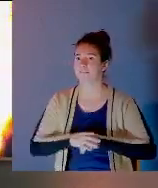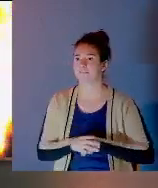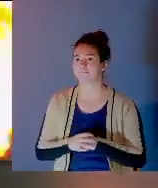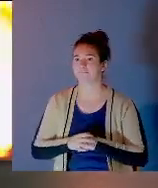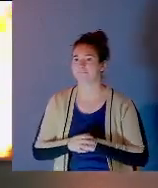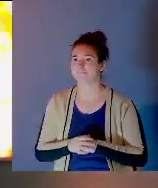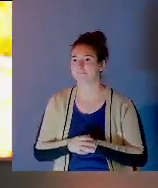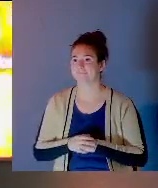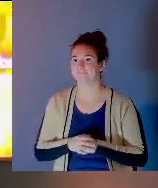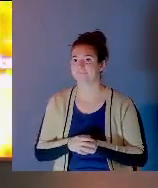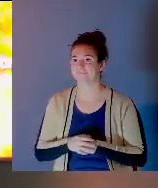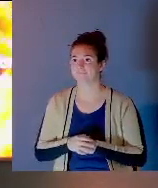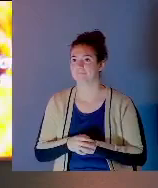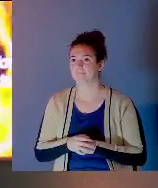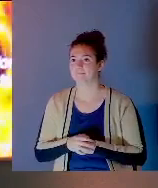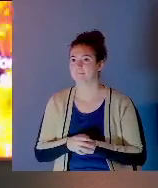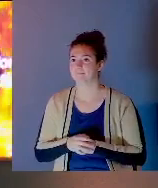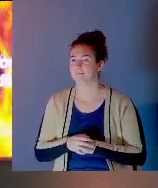Your